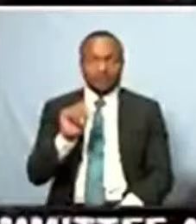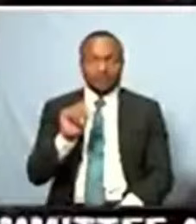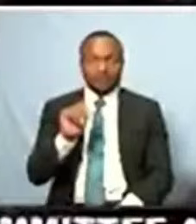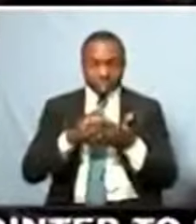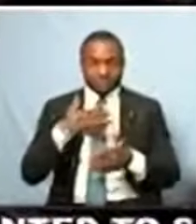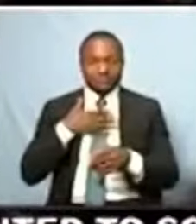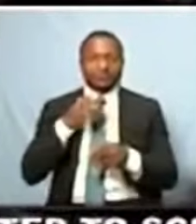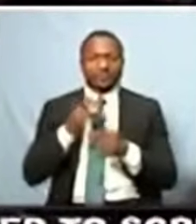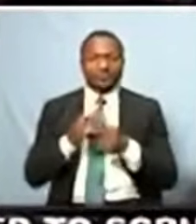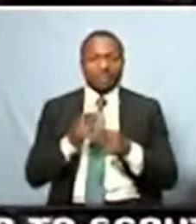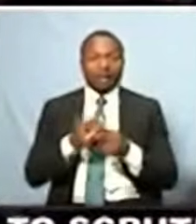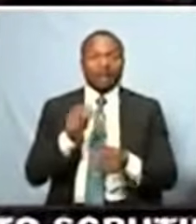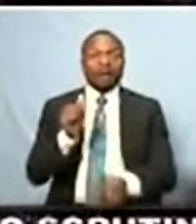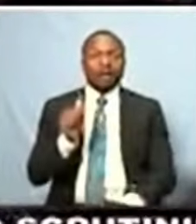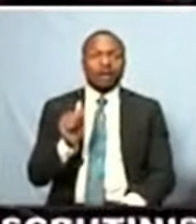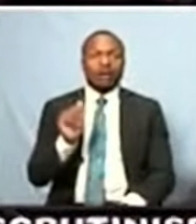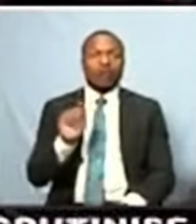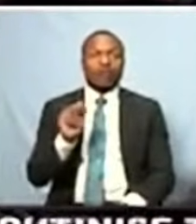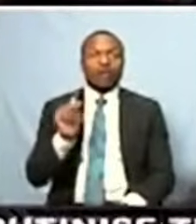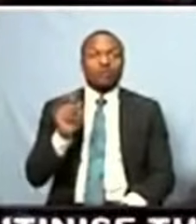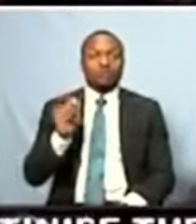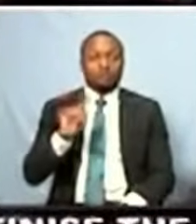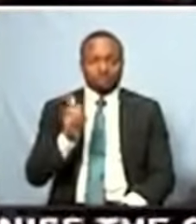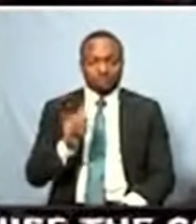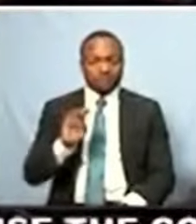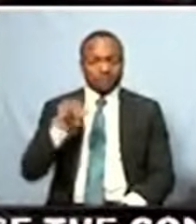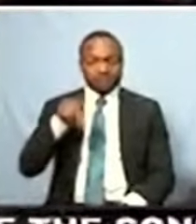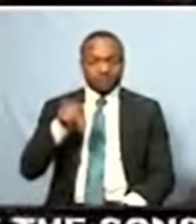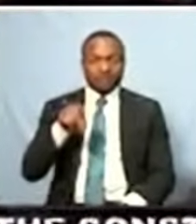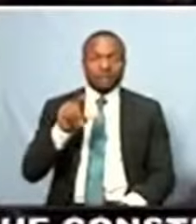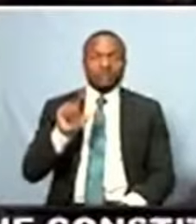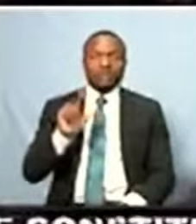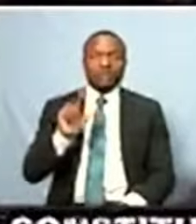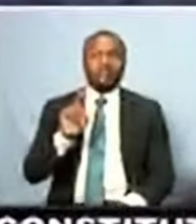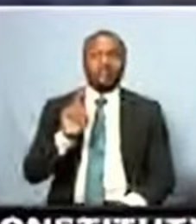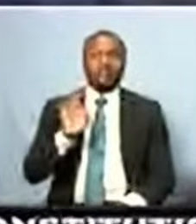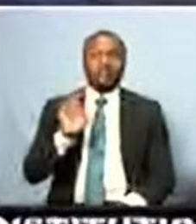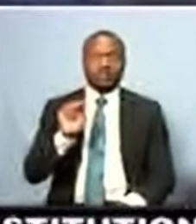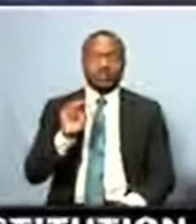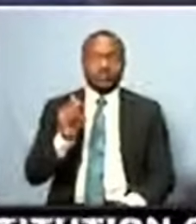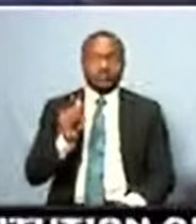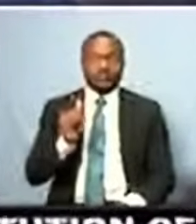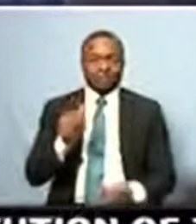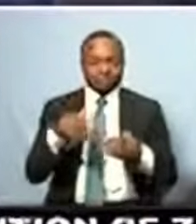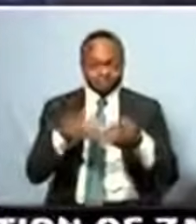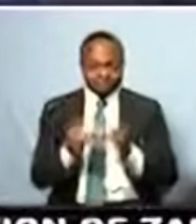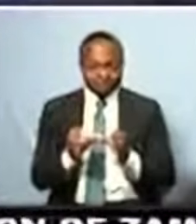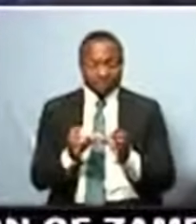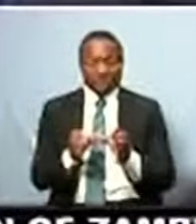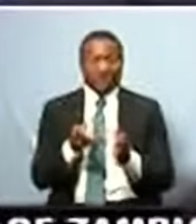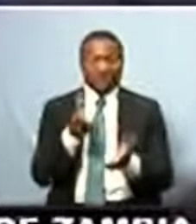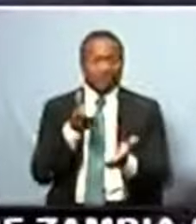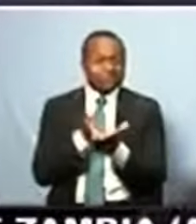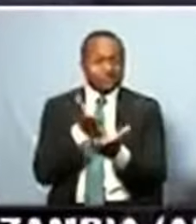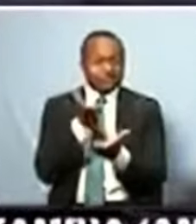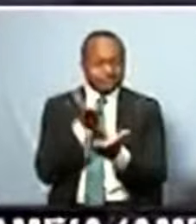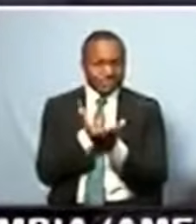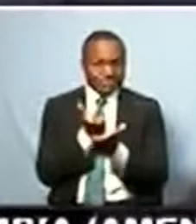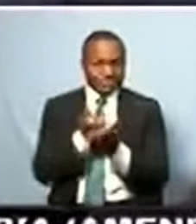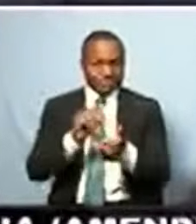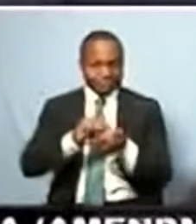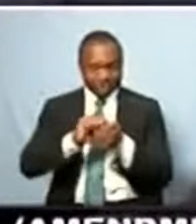name is Mwita Anakoka. I'm Member of Parliament for Luena constituency. In relation to the proposed amendments